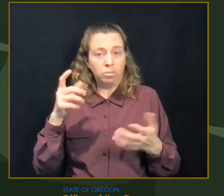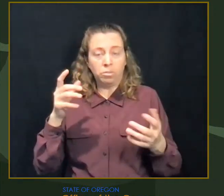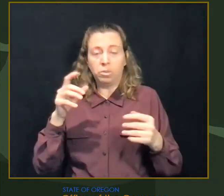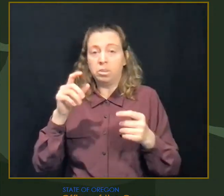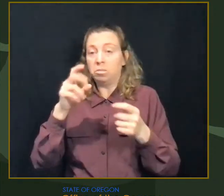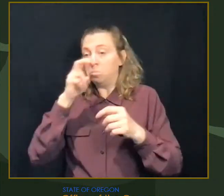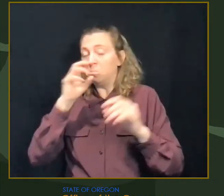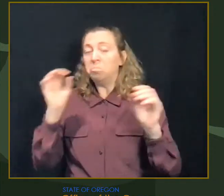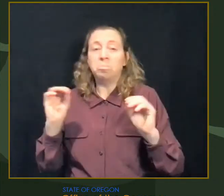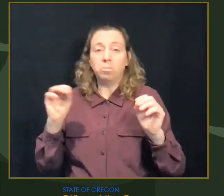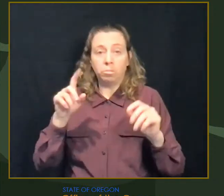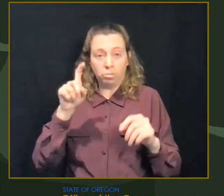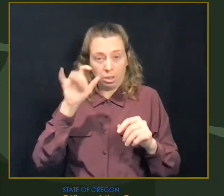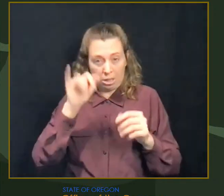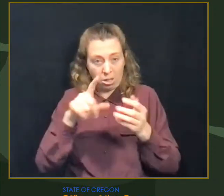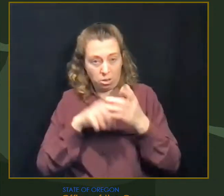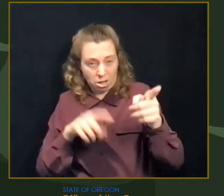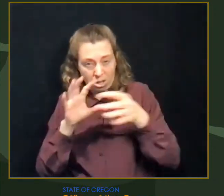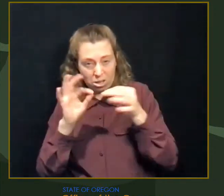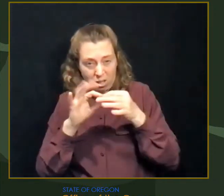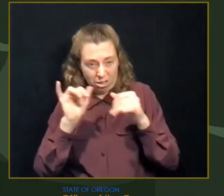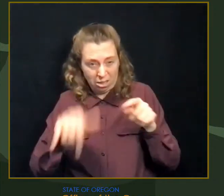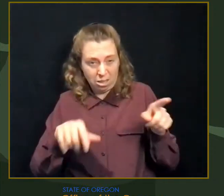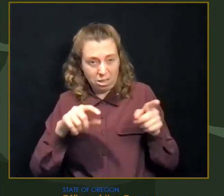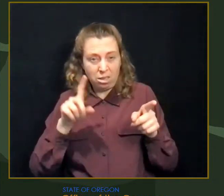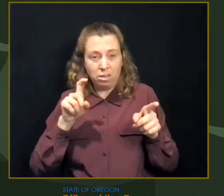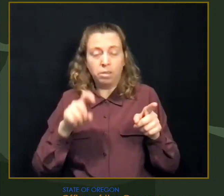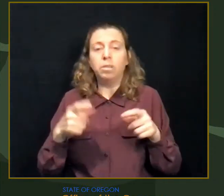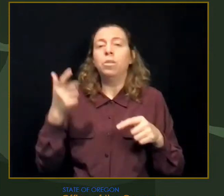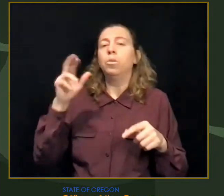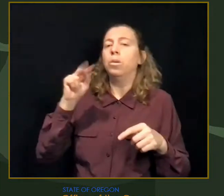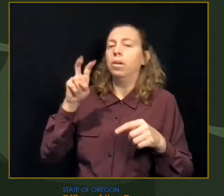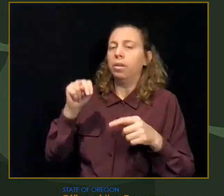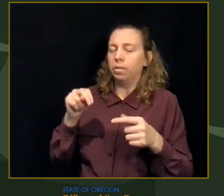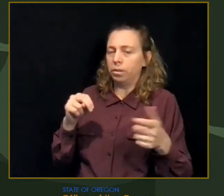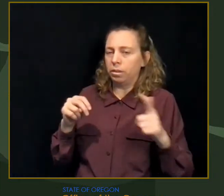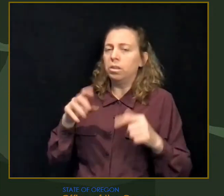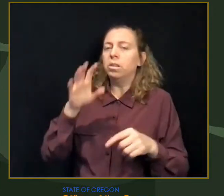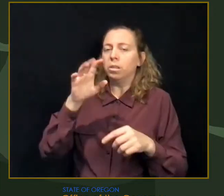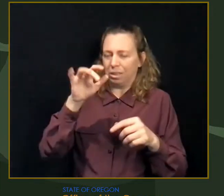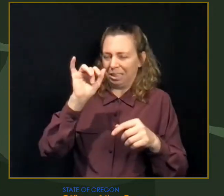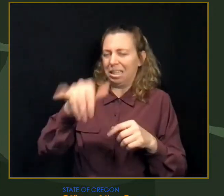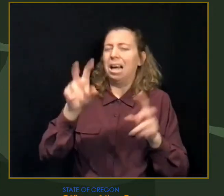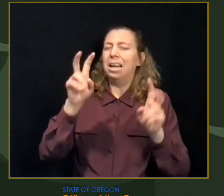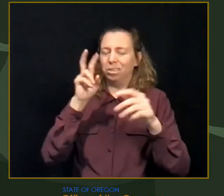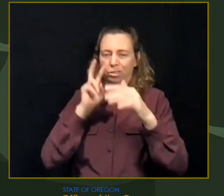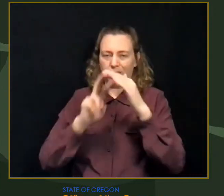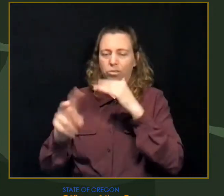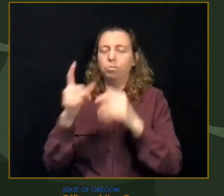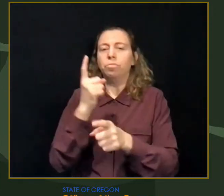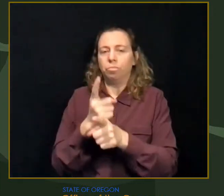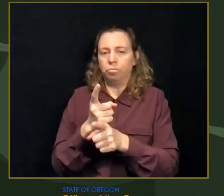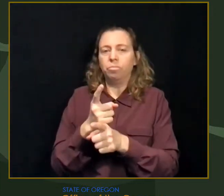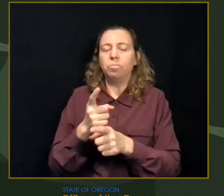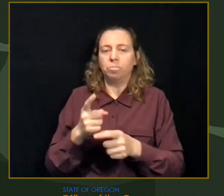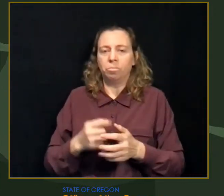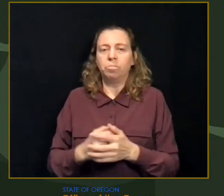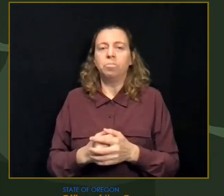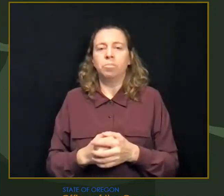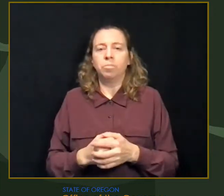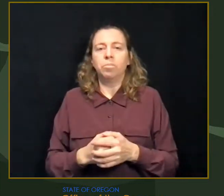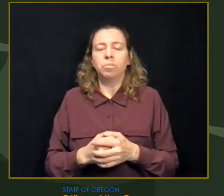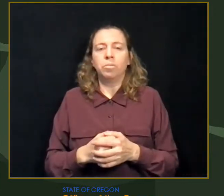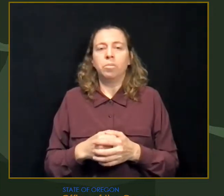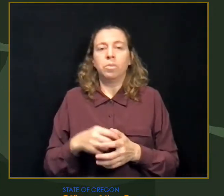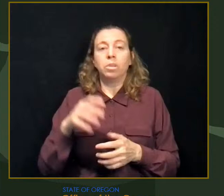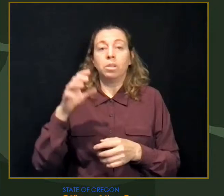Yep, that's correct. But I will say it's primarily in this next month. I tabulated it up for the